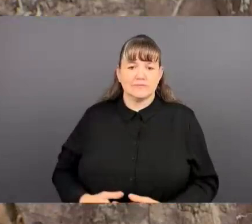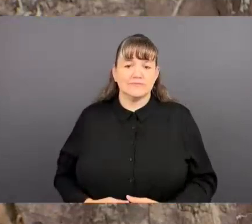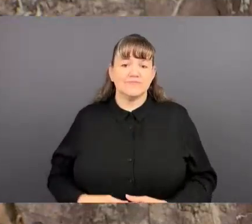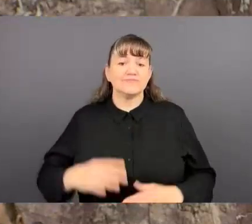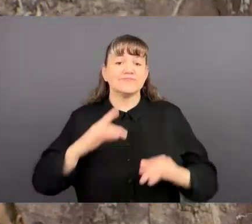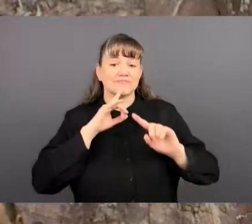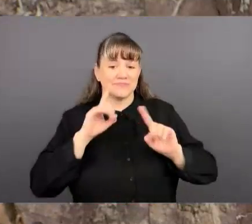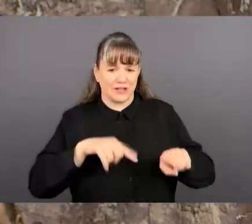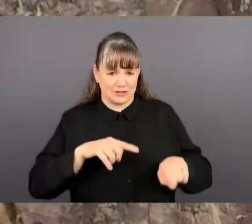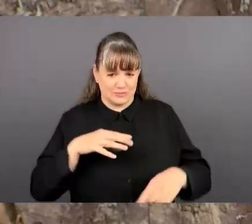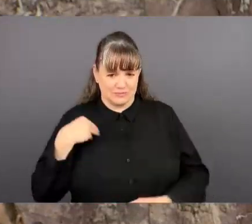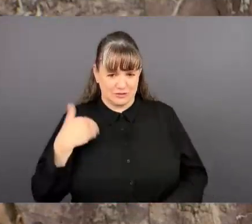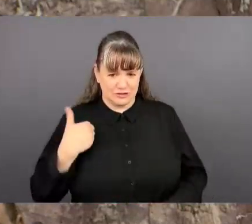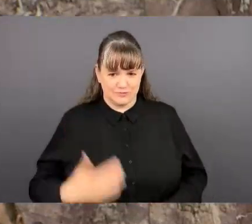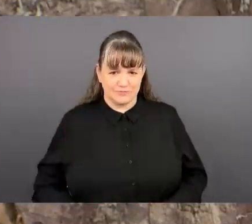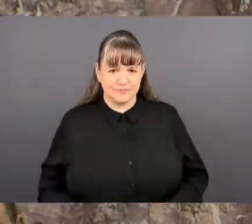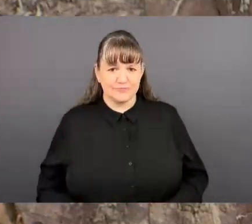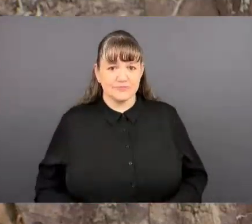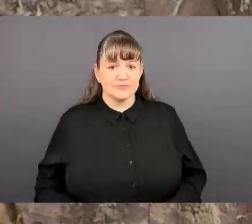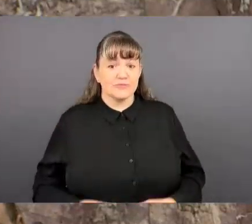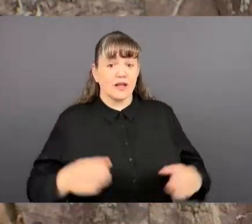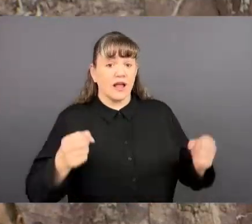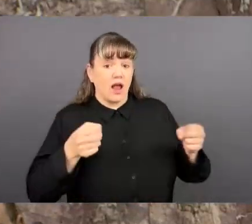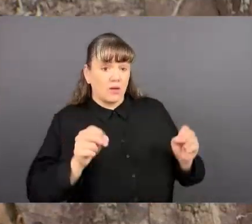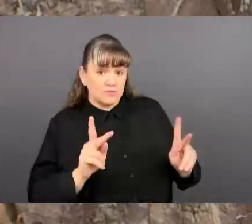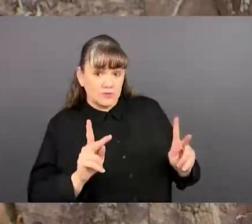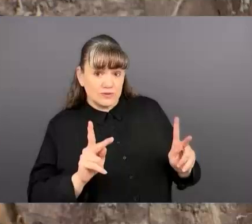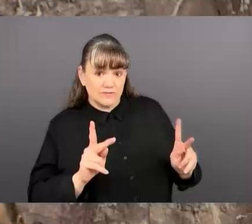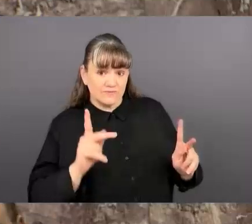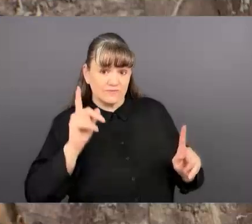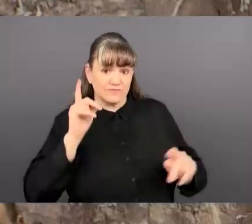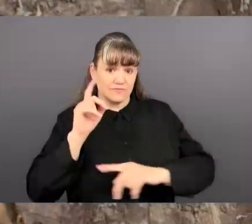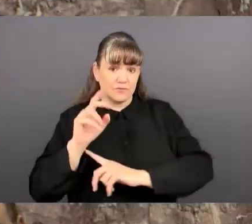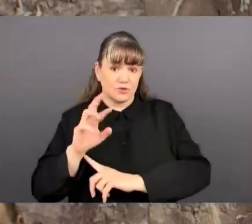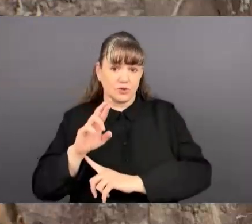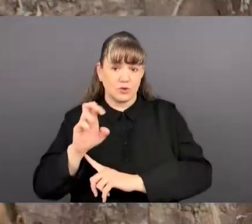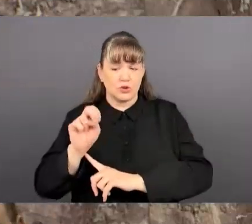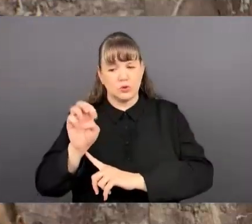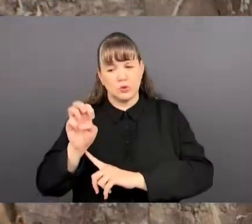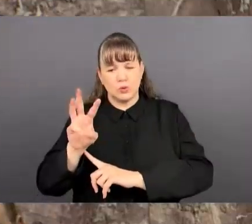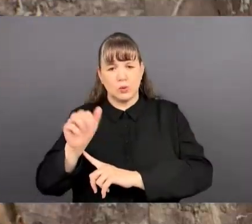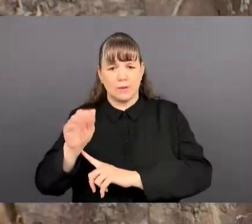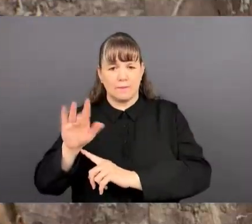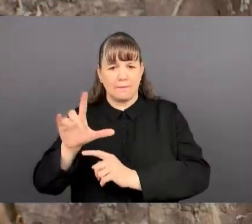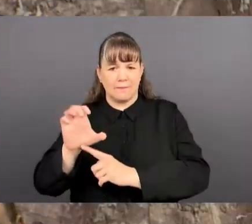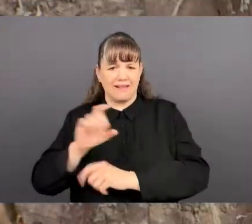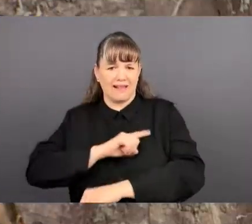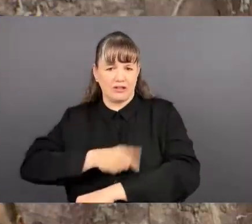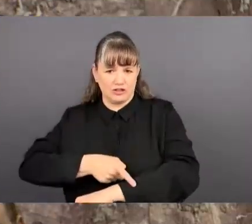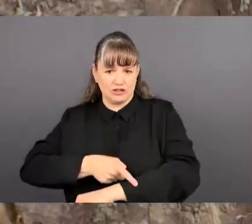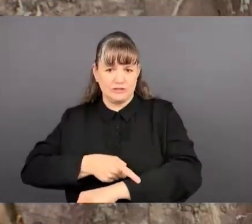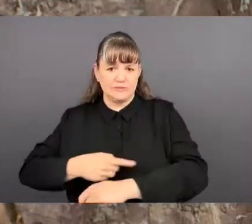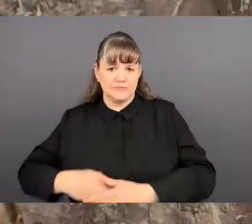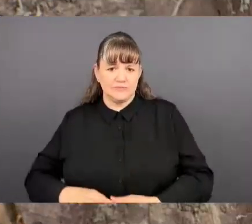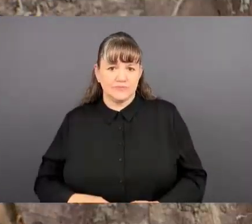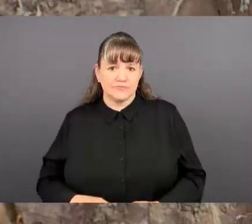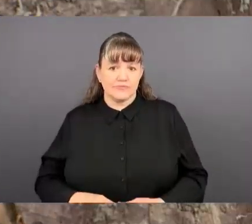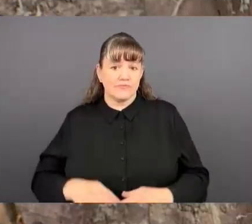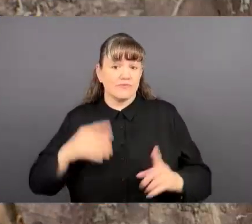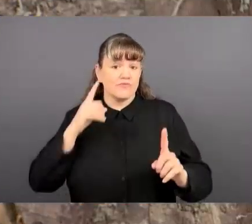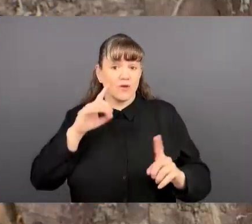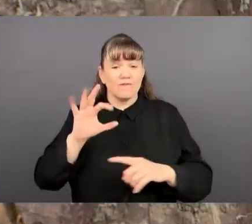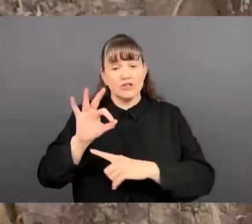Nations, and the member will know that in the recent call for power, we have 10 projects, 9 of